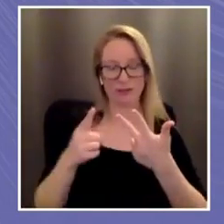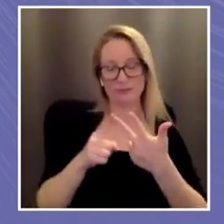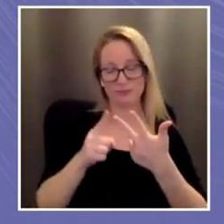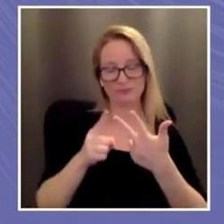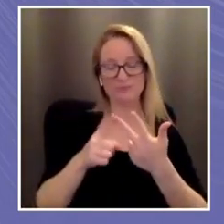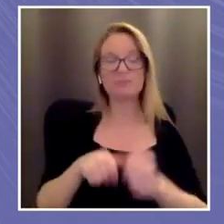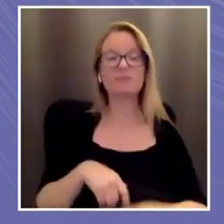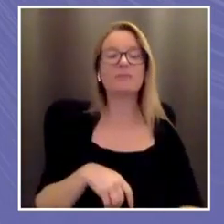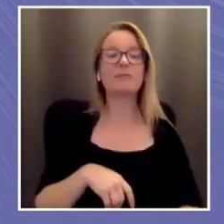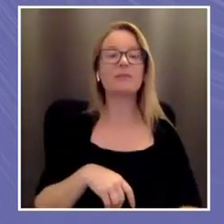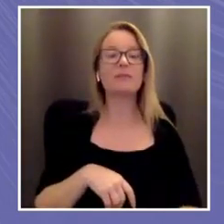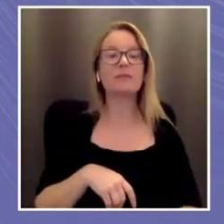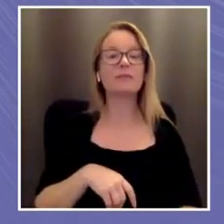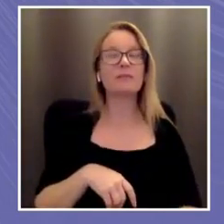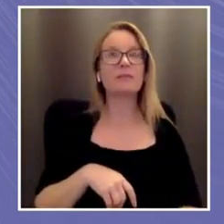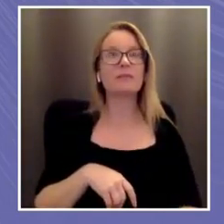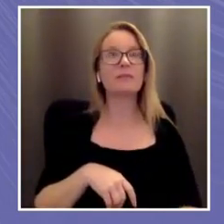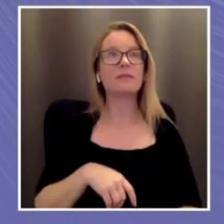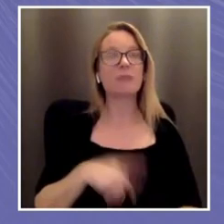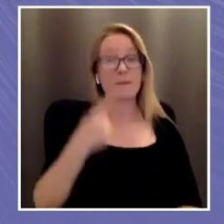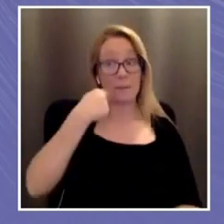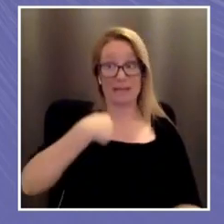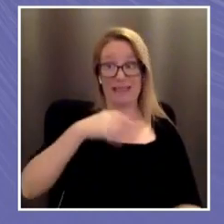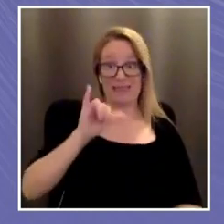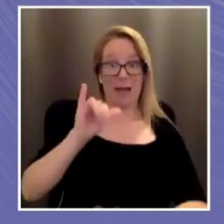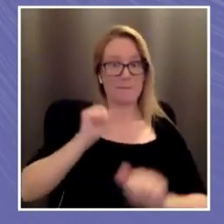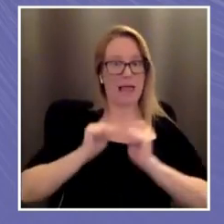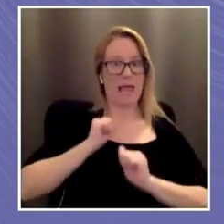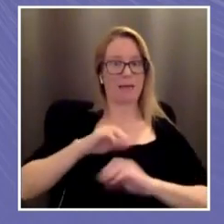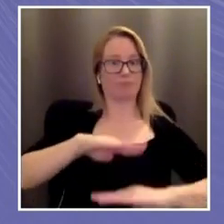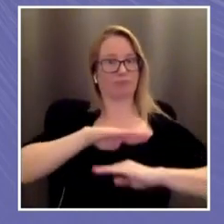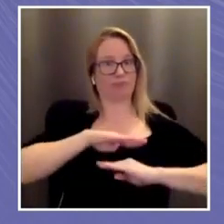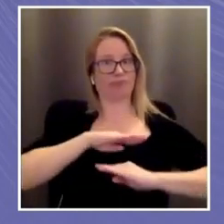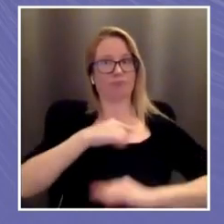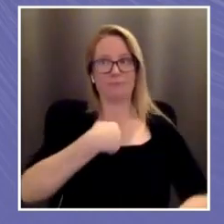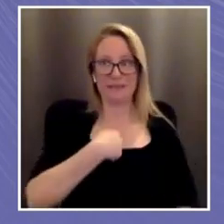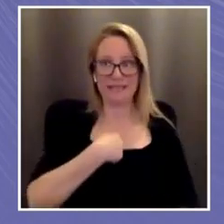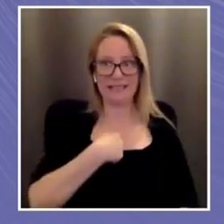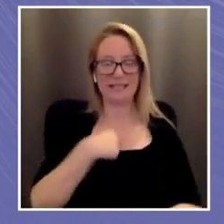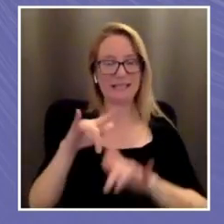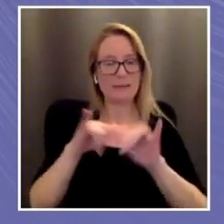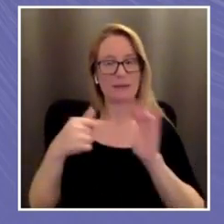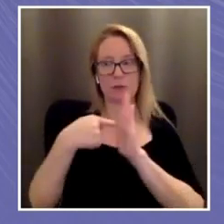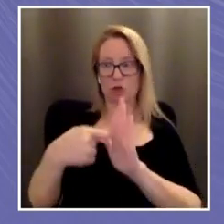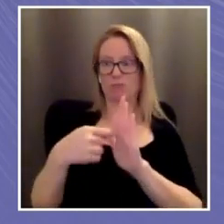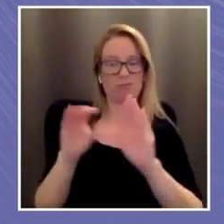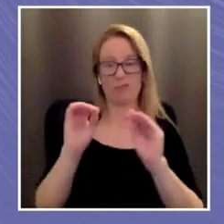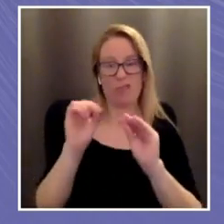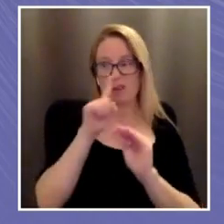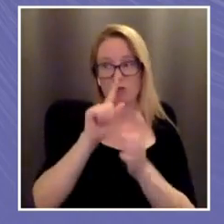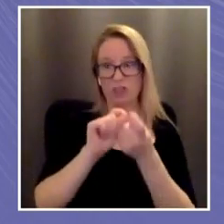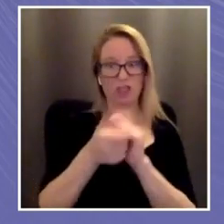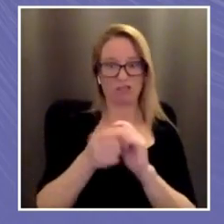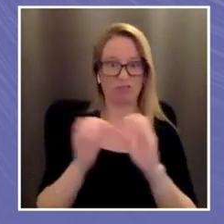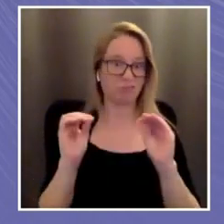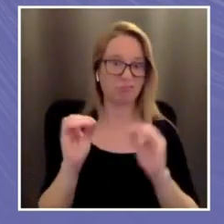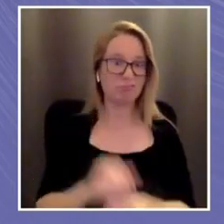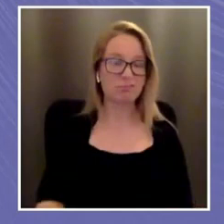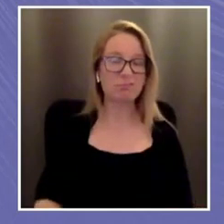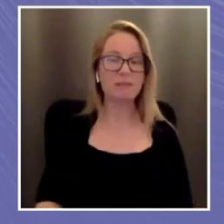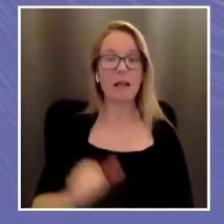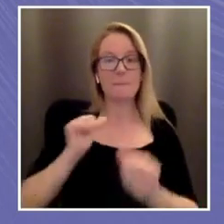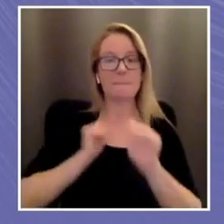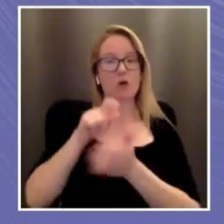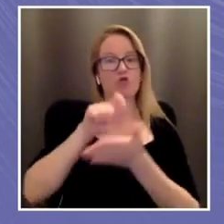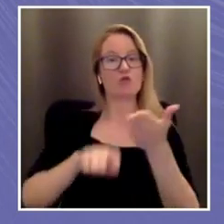It completed something for me, but it also showed how nothing has changed. The play was written